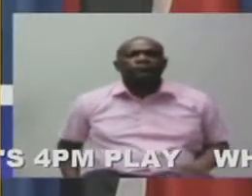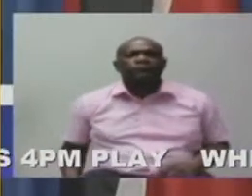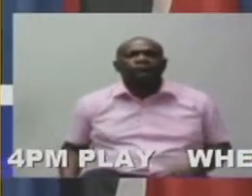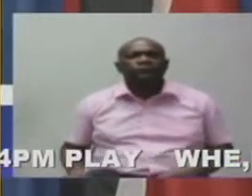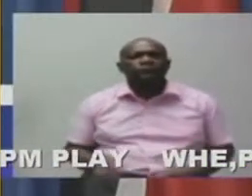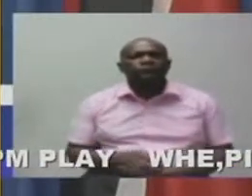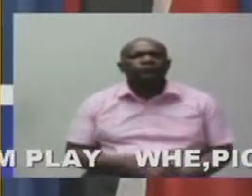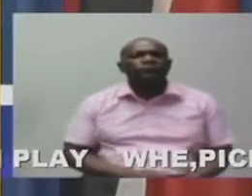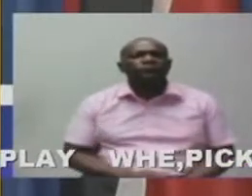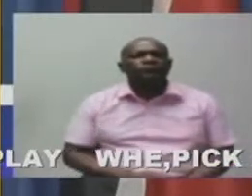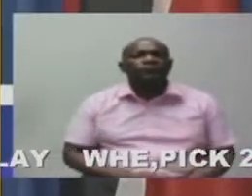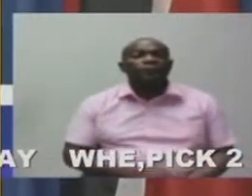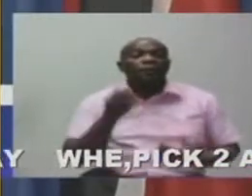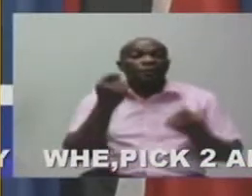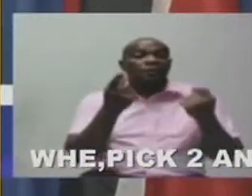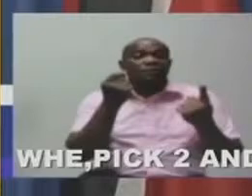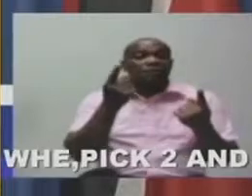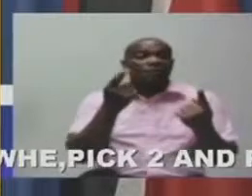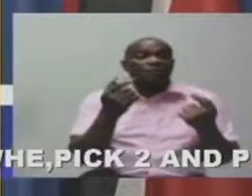because we don't know